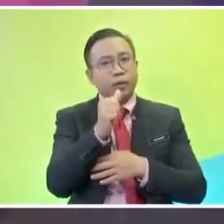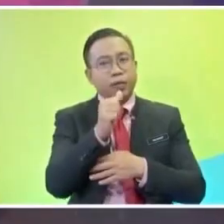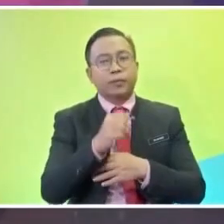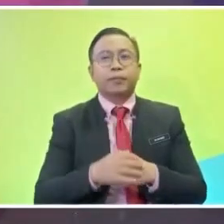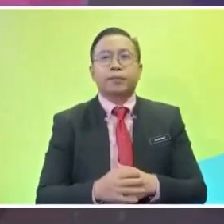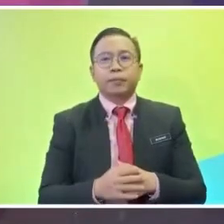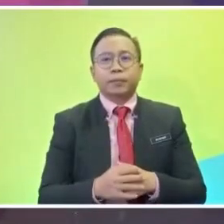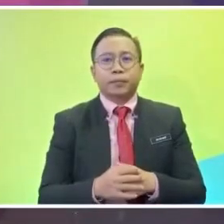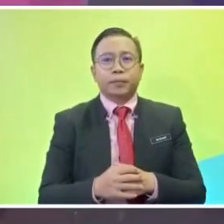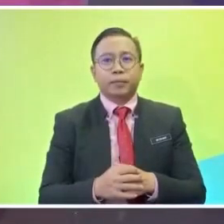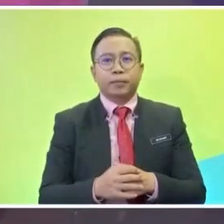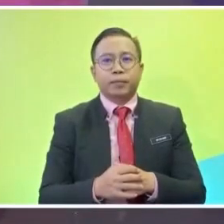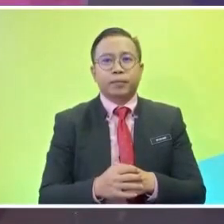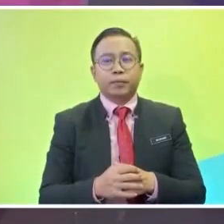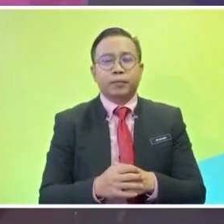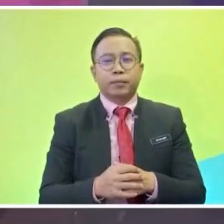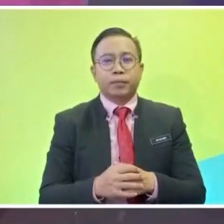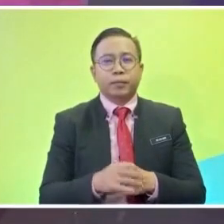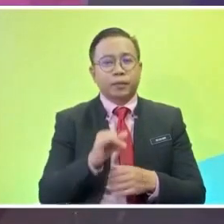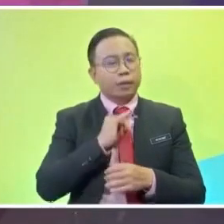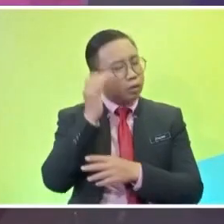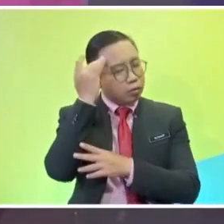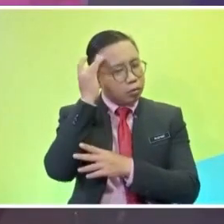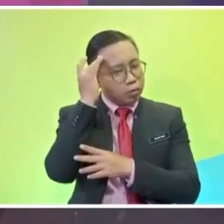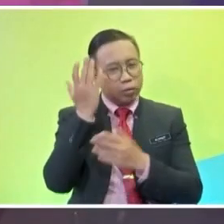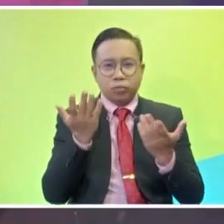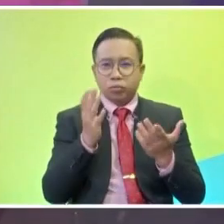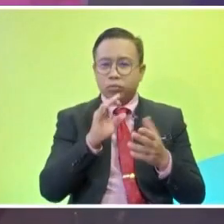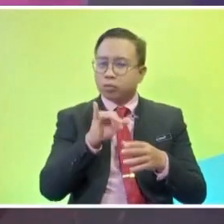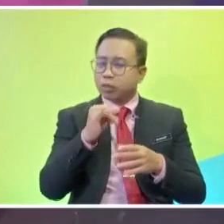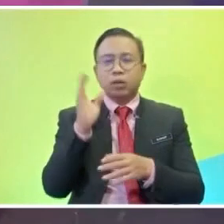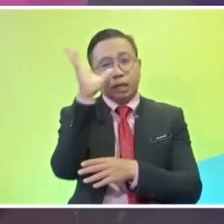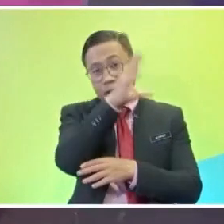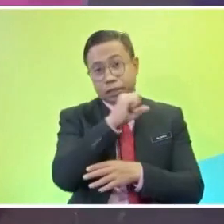roti canai. Yeah, I don't know. I can't guess.